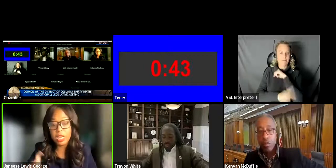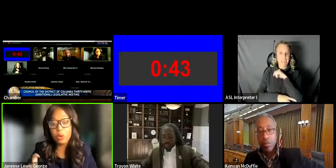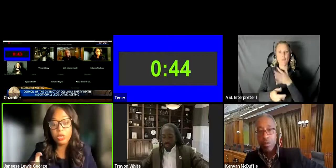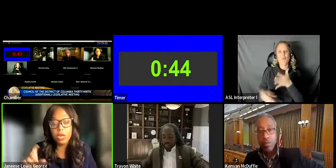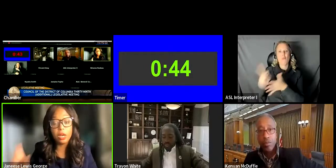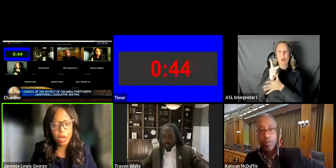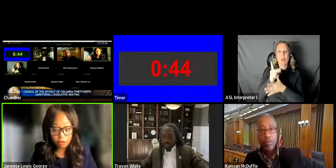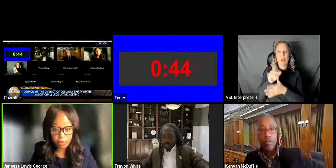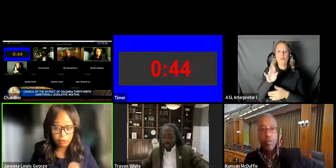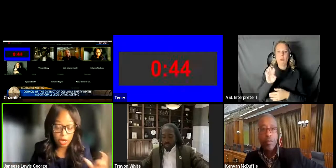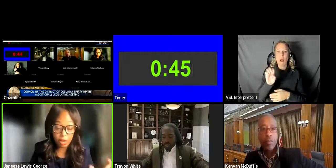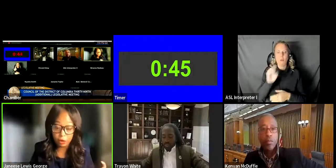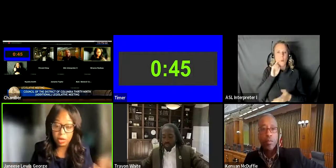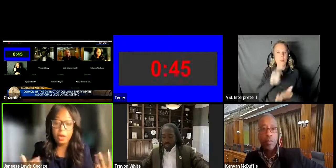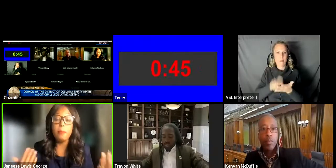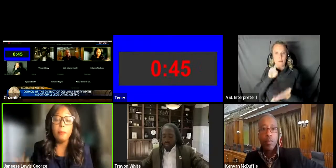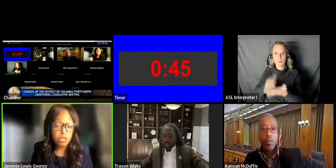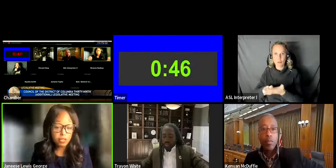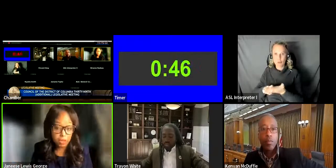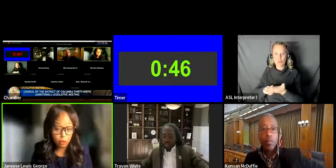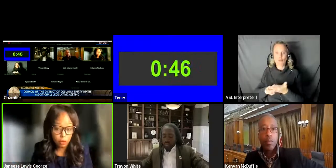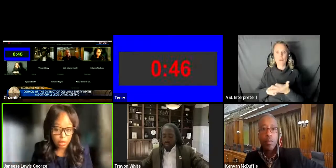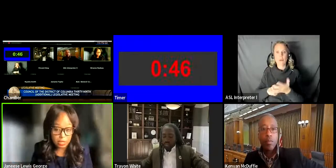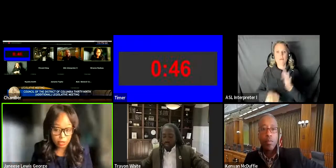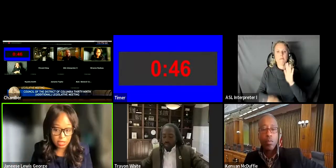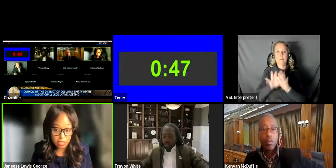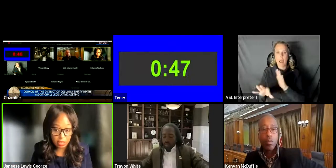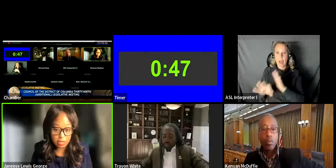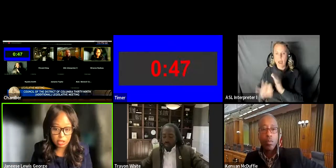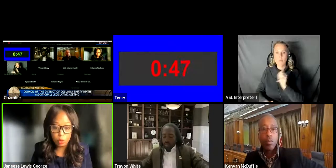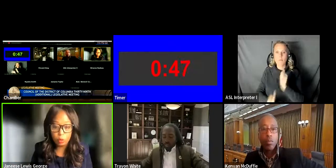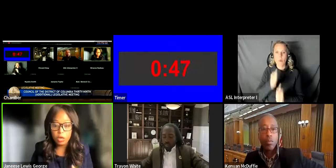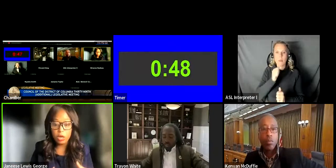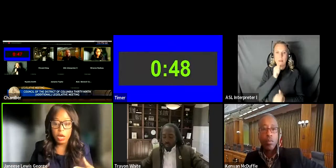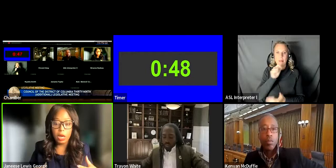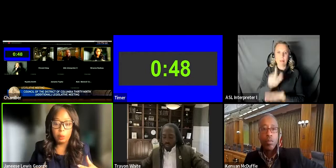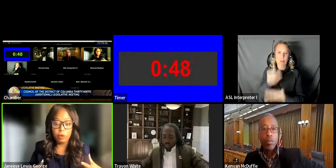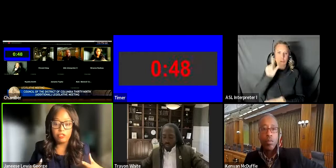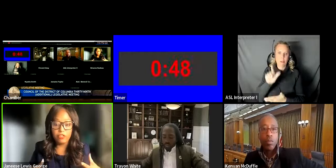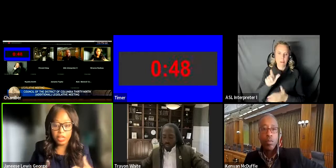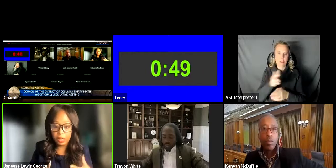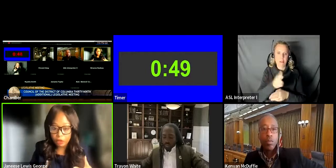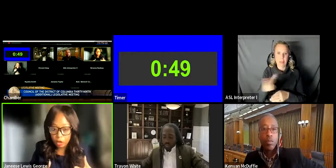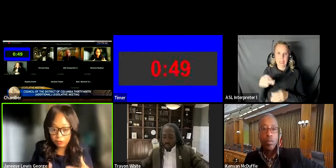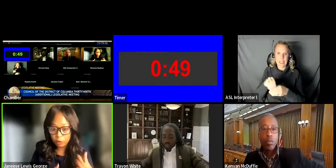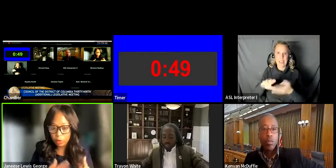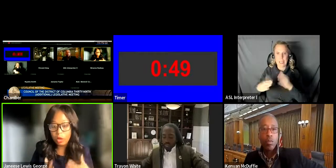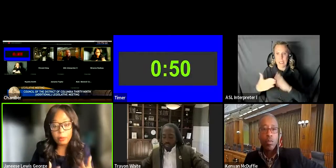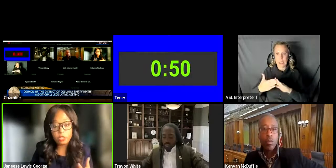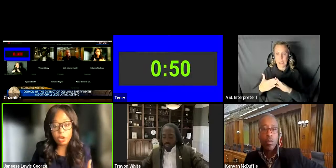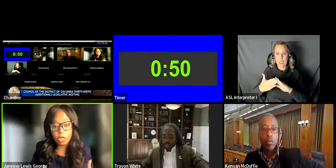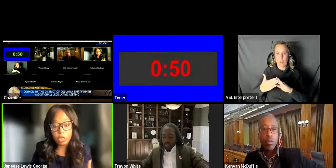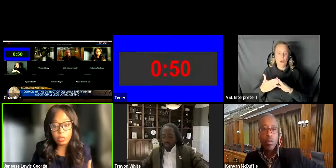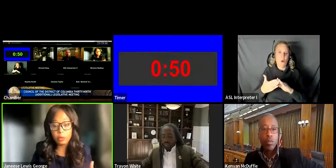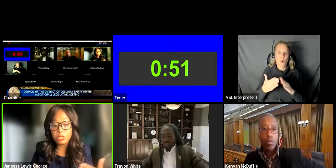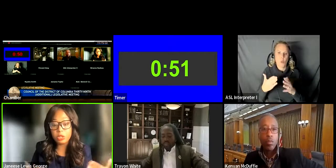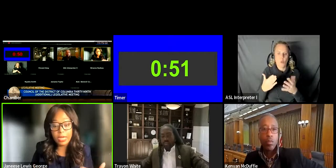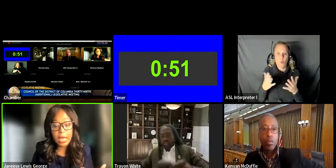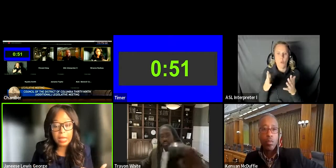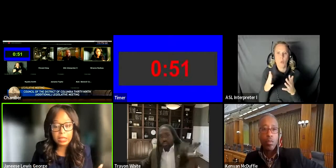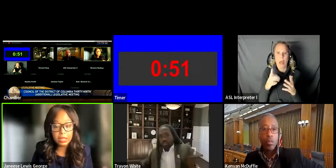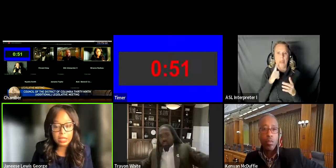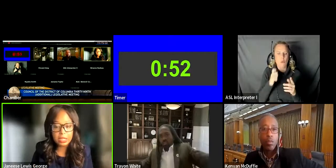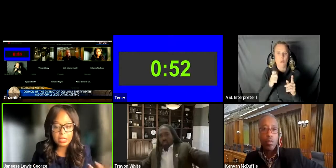committed, which is how we uncover and recover most of the legal guns in our city. And so we're falling for alarmist talking points